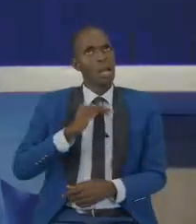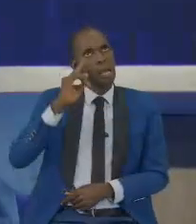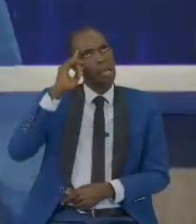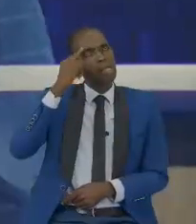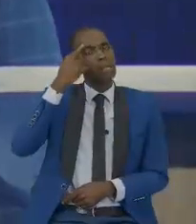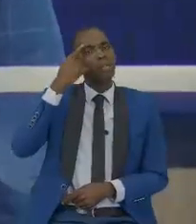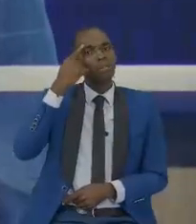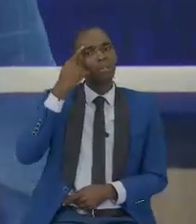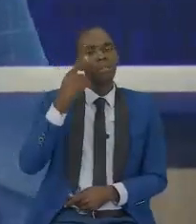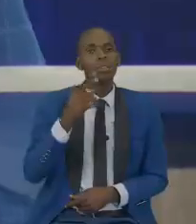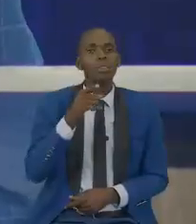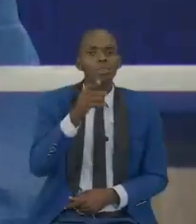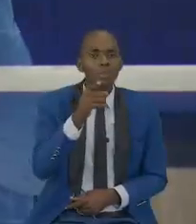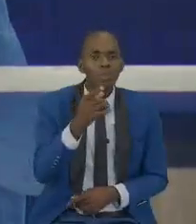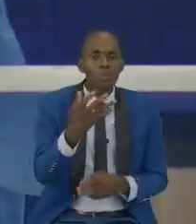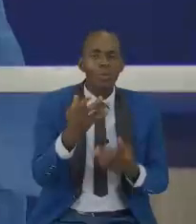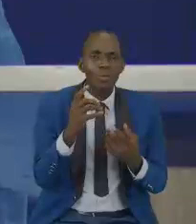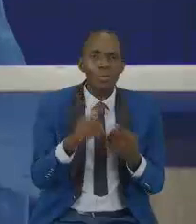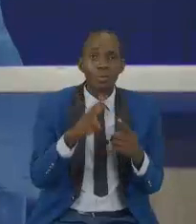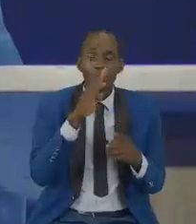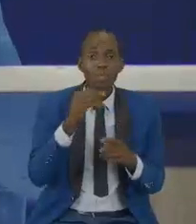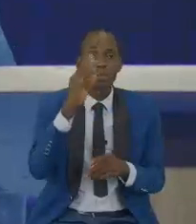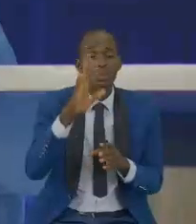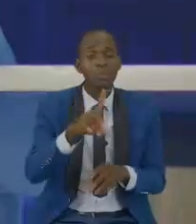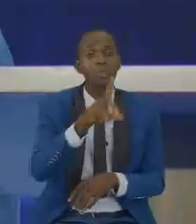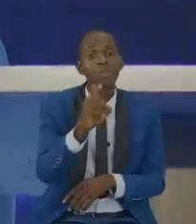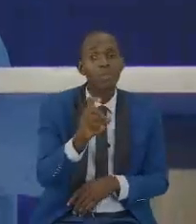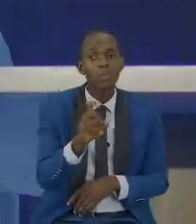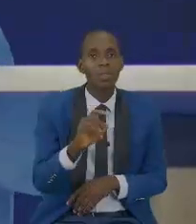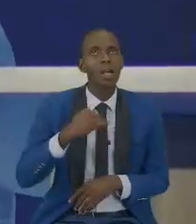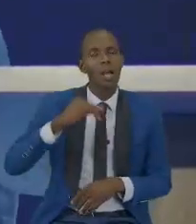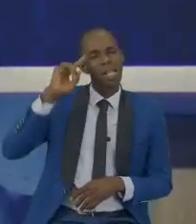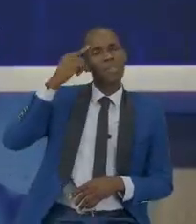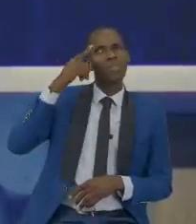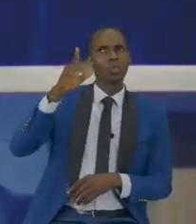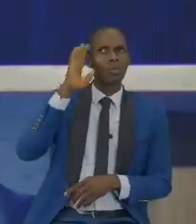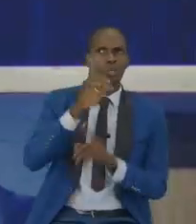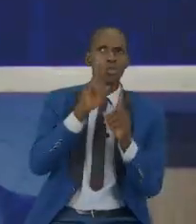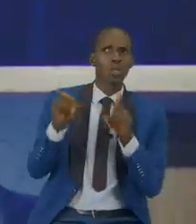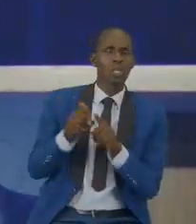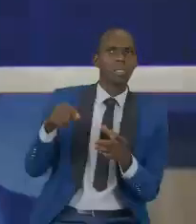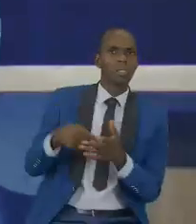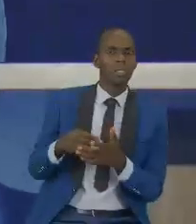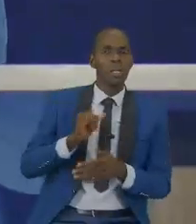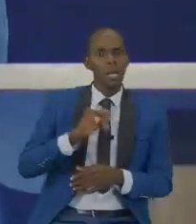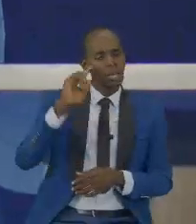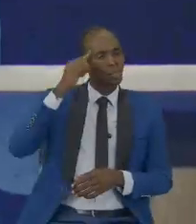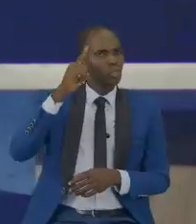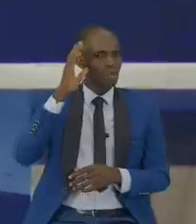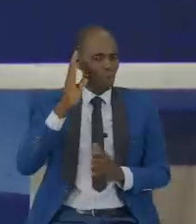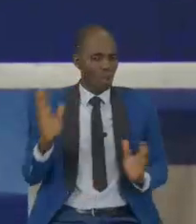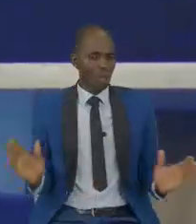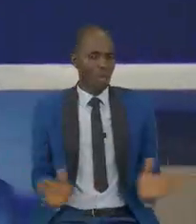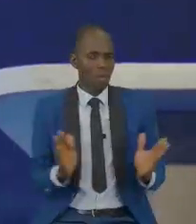he wanted to be the preacher. I thought he will say this. I thought it will motivate me.